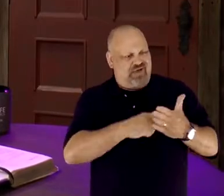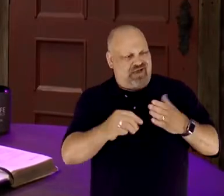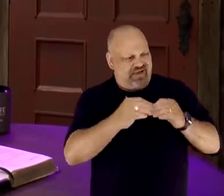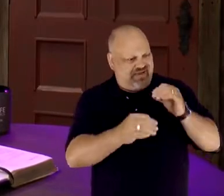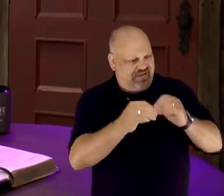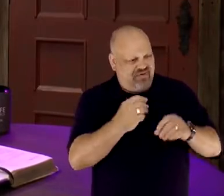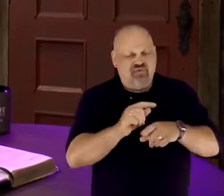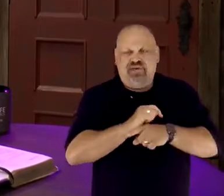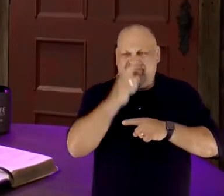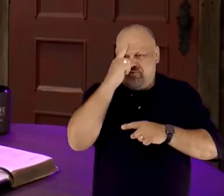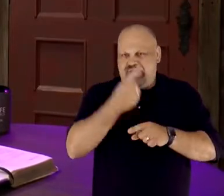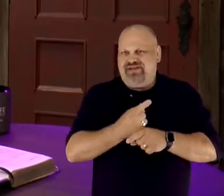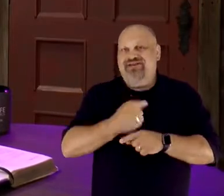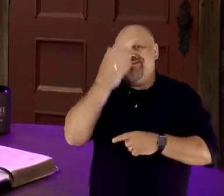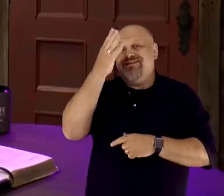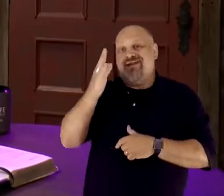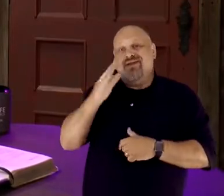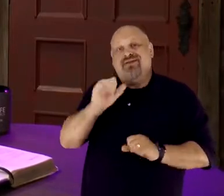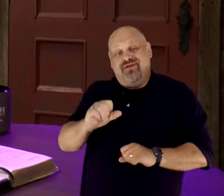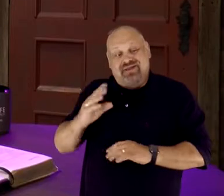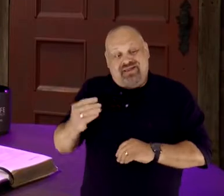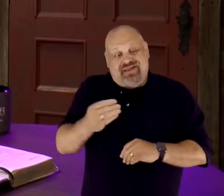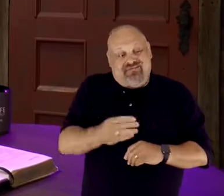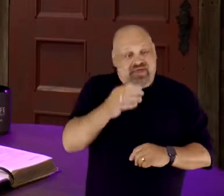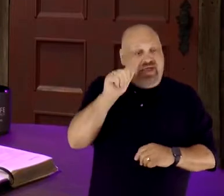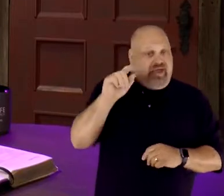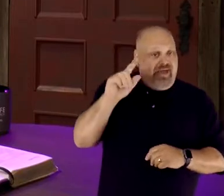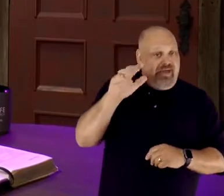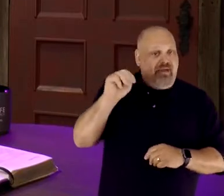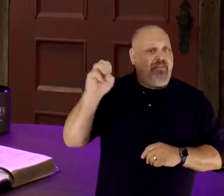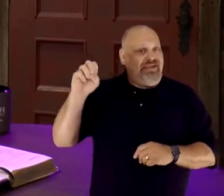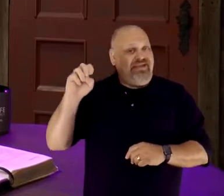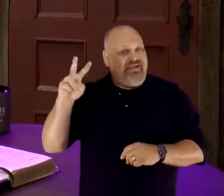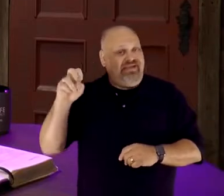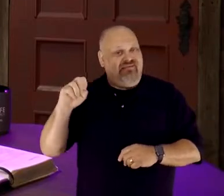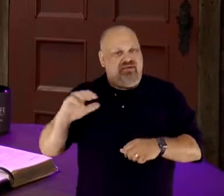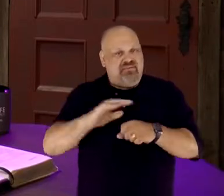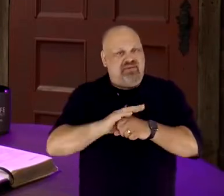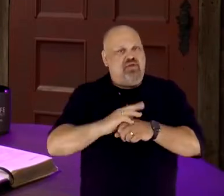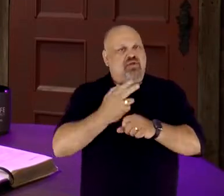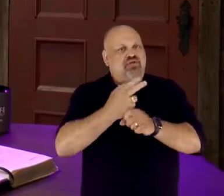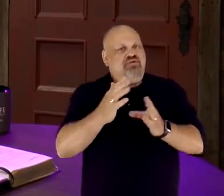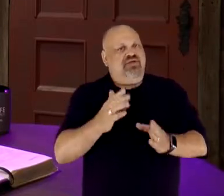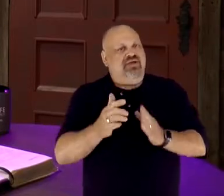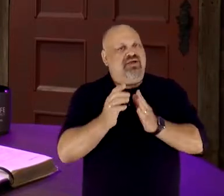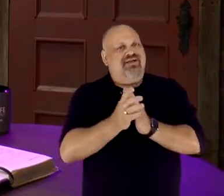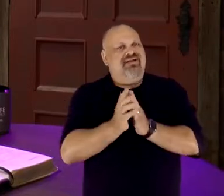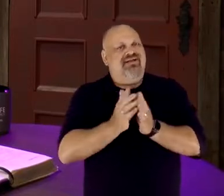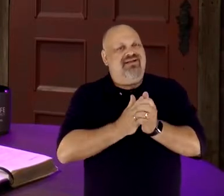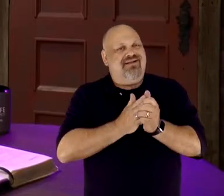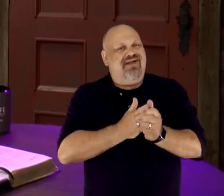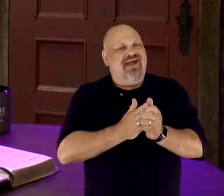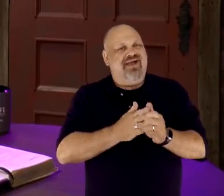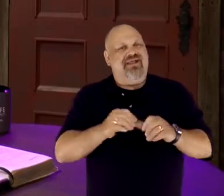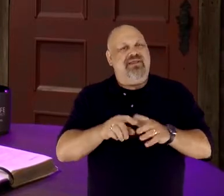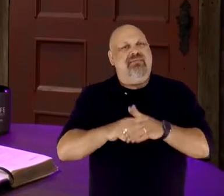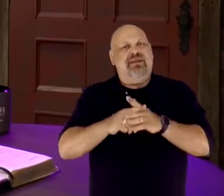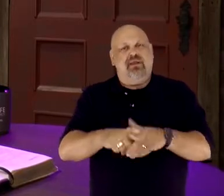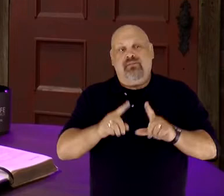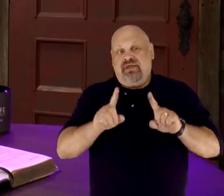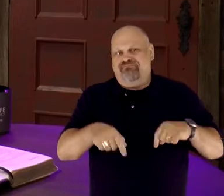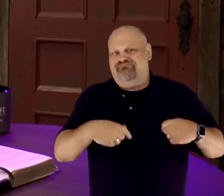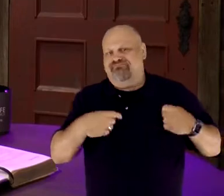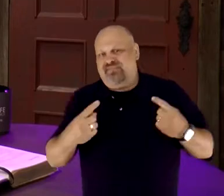complete user guide at the beginning, but throughout the centuries, God has consistently worked through the men and women that